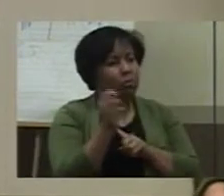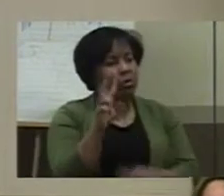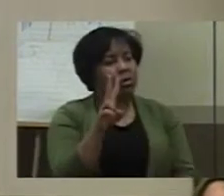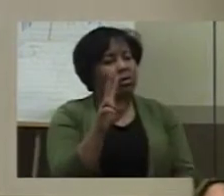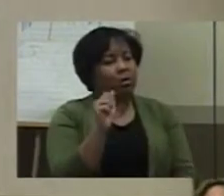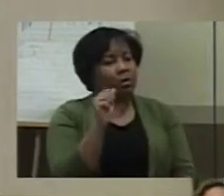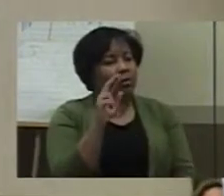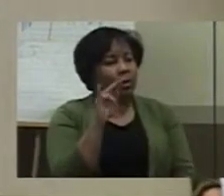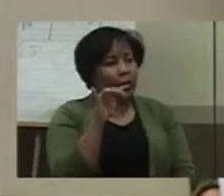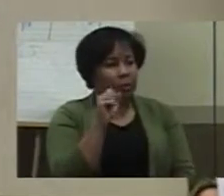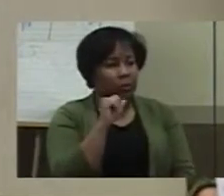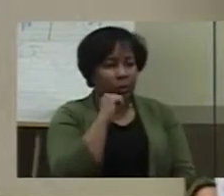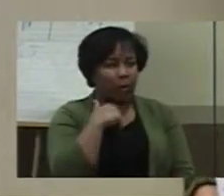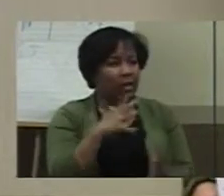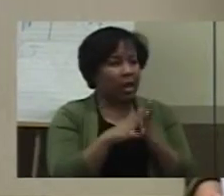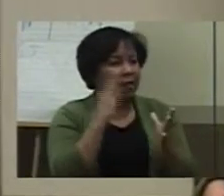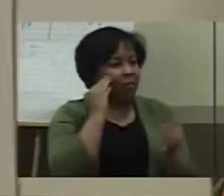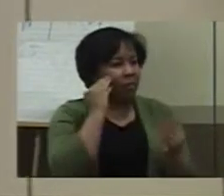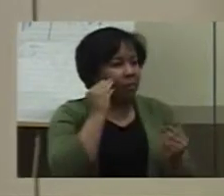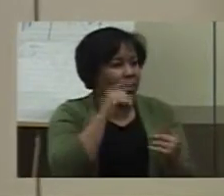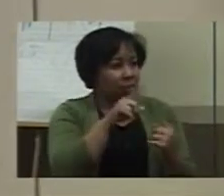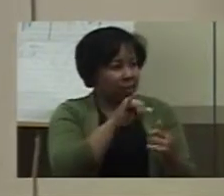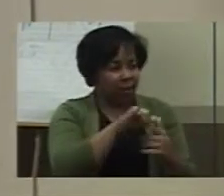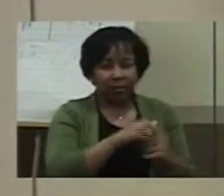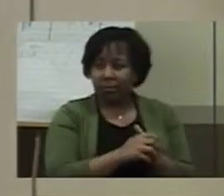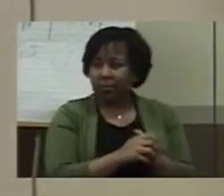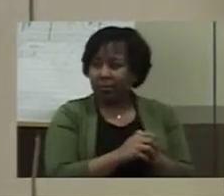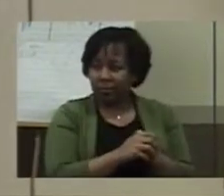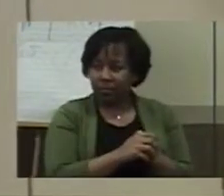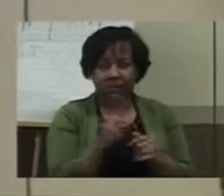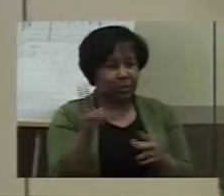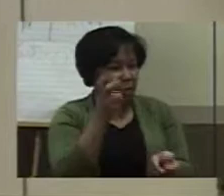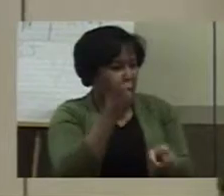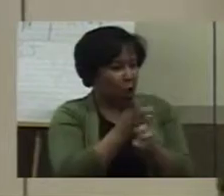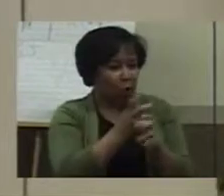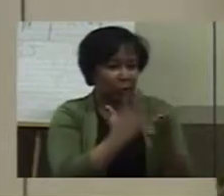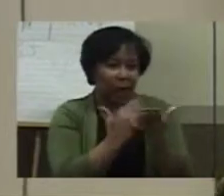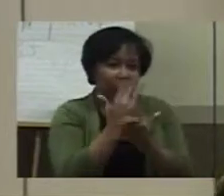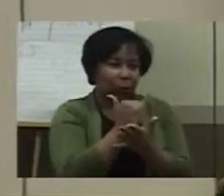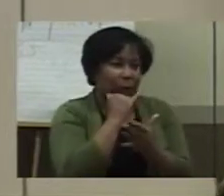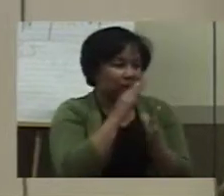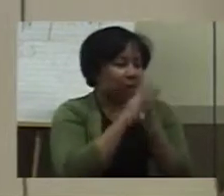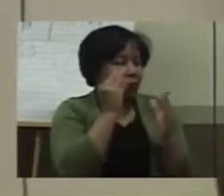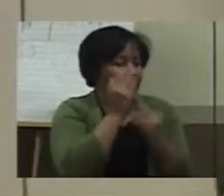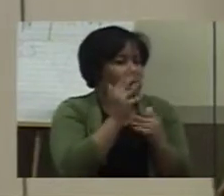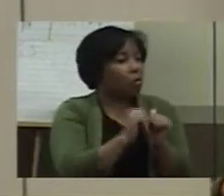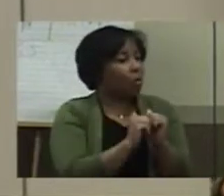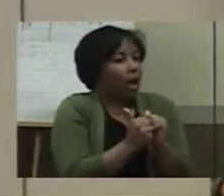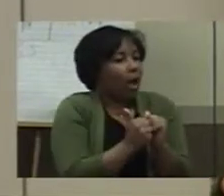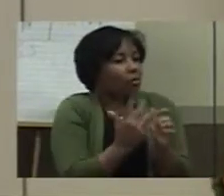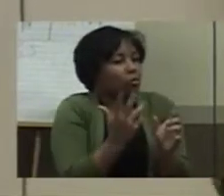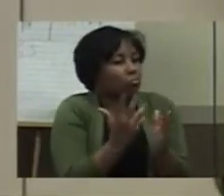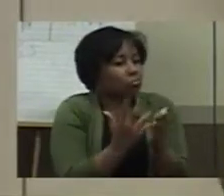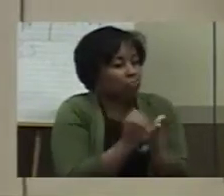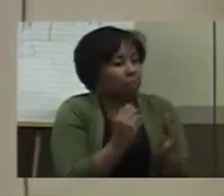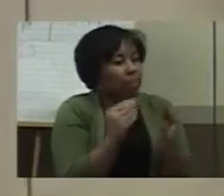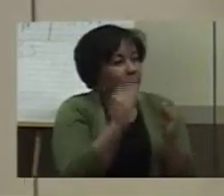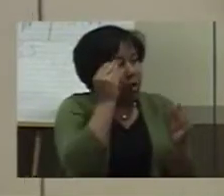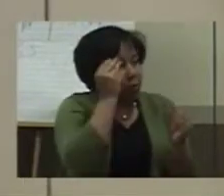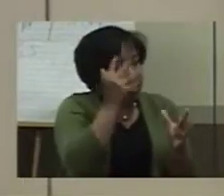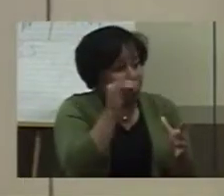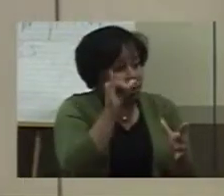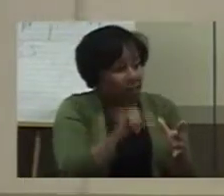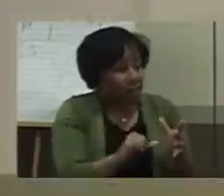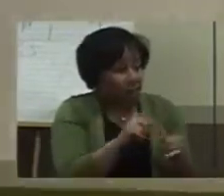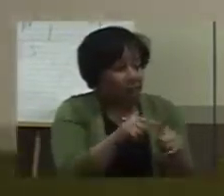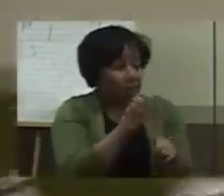was, we don't have a lot of information about it, but it's also Okay. hard to gather. All right, how would you get more information on that? How would you get more